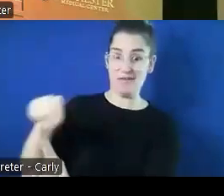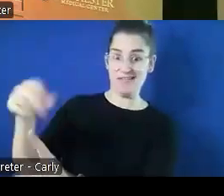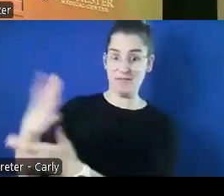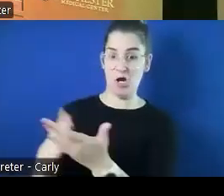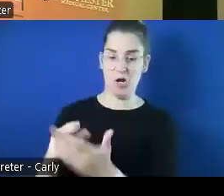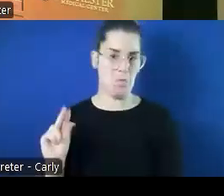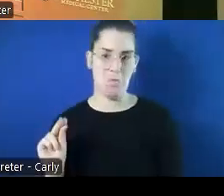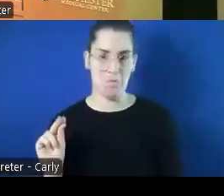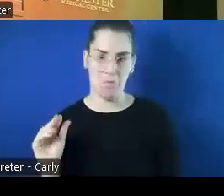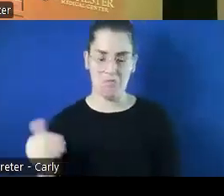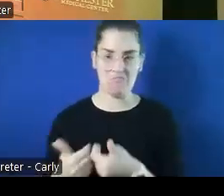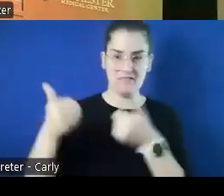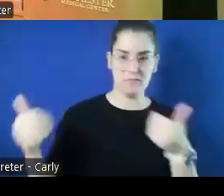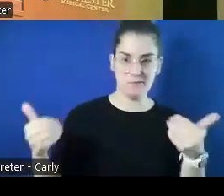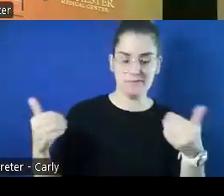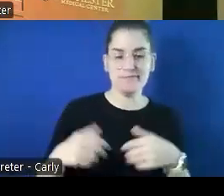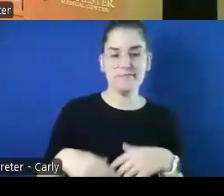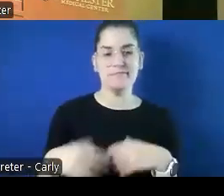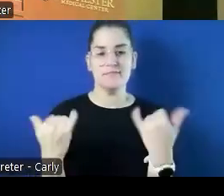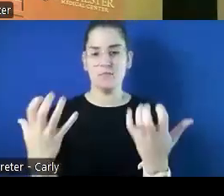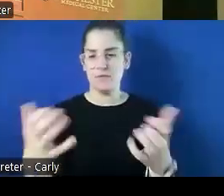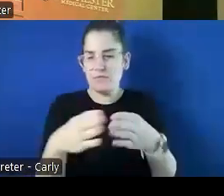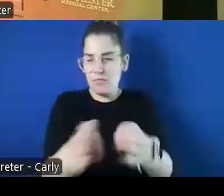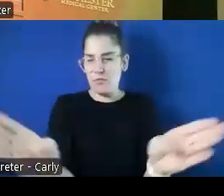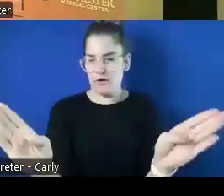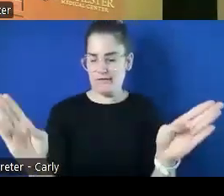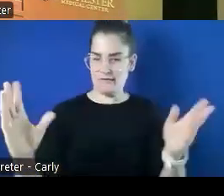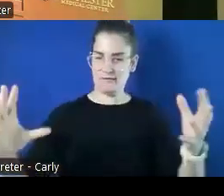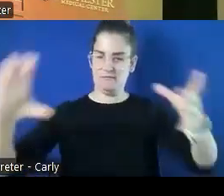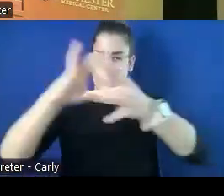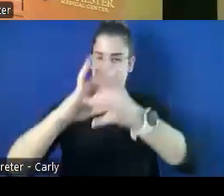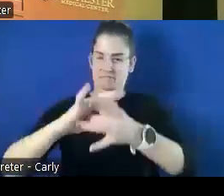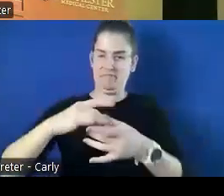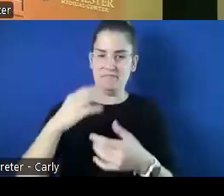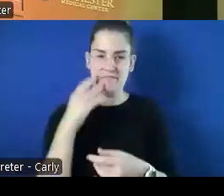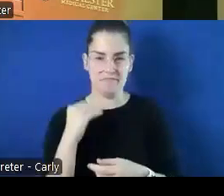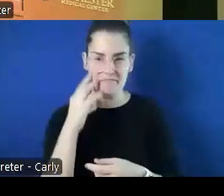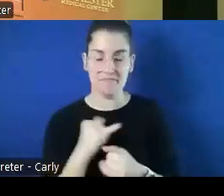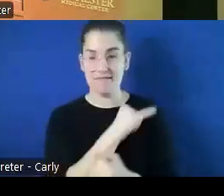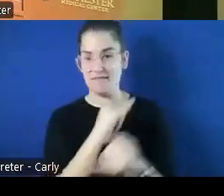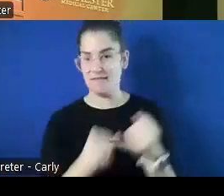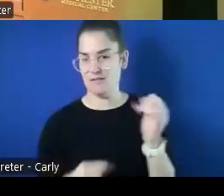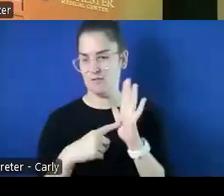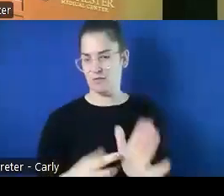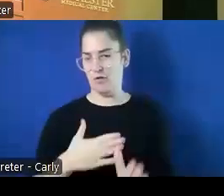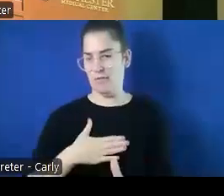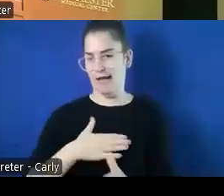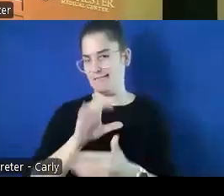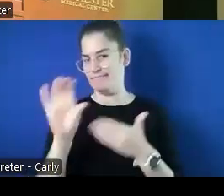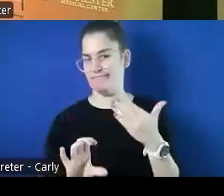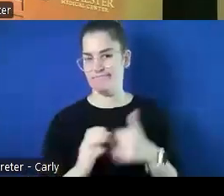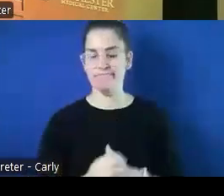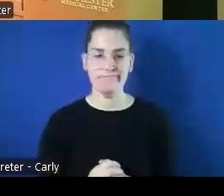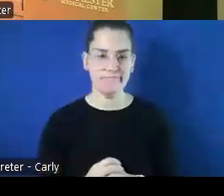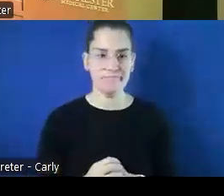I'll discuss our efforts to broaden this experience and draw my conclusions at the end. So this